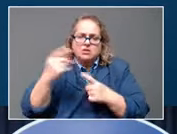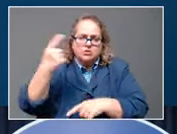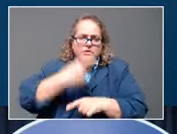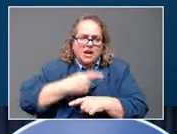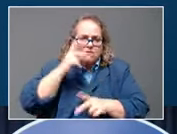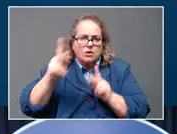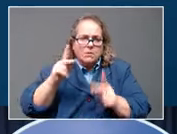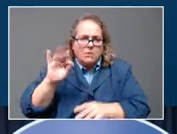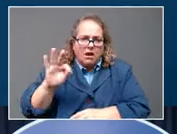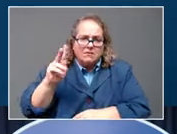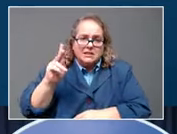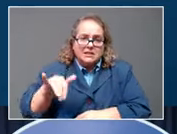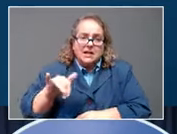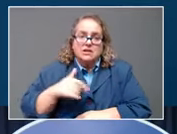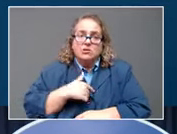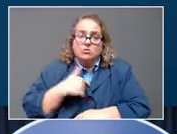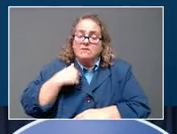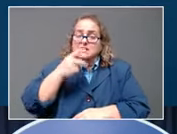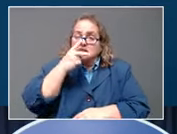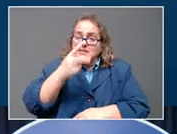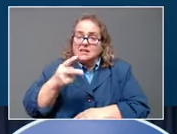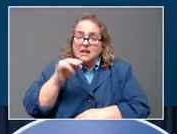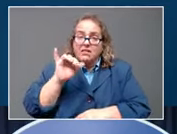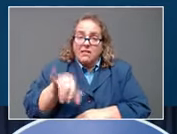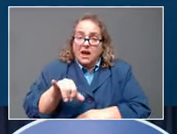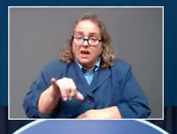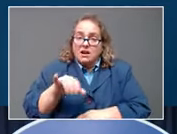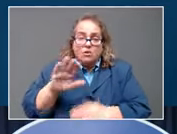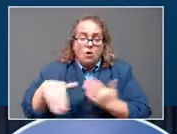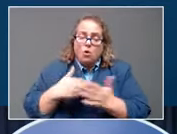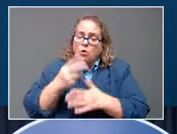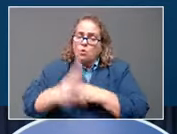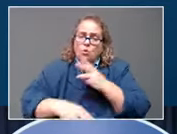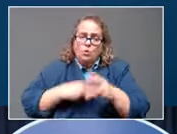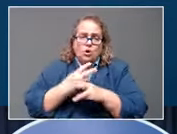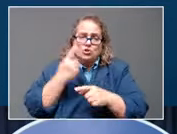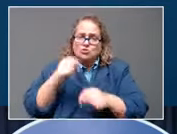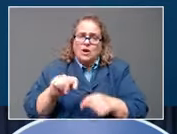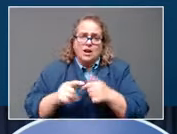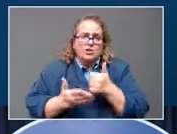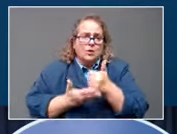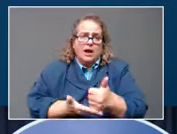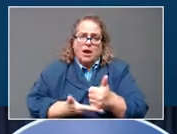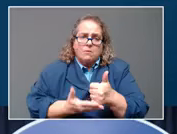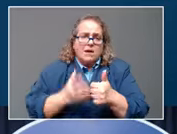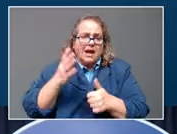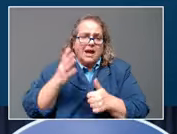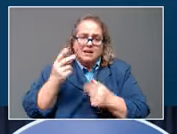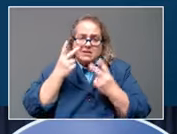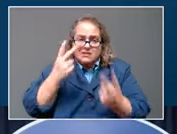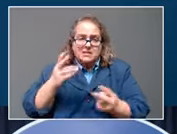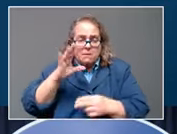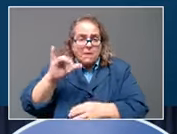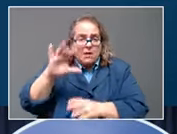Kentucky. We've seen that the whole world's trying to help, and certainly visits by the President and the